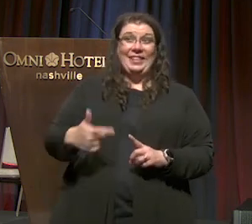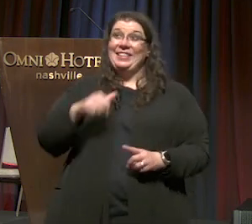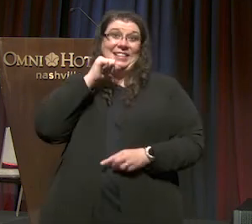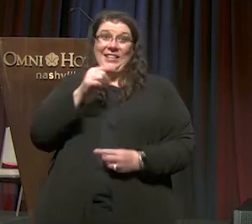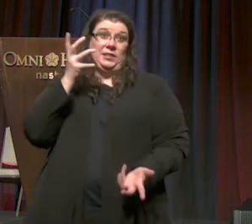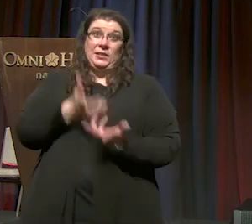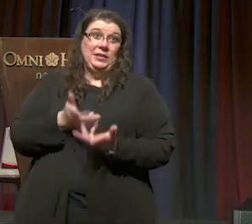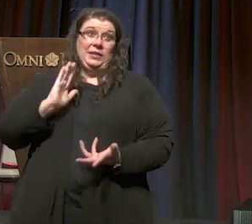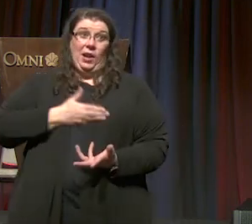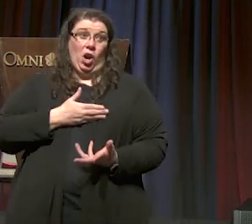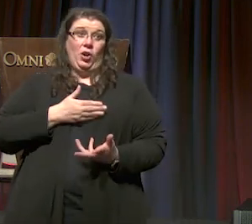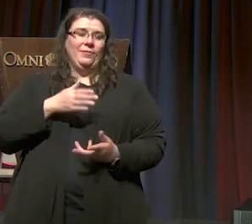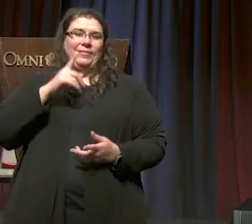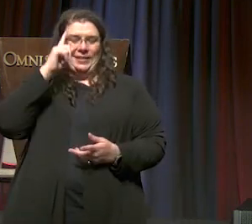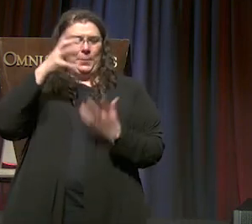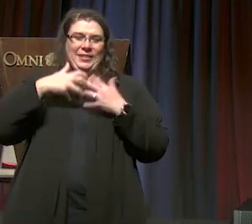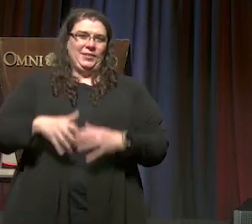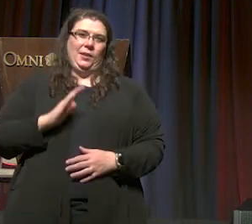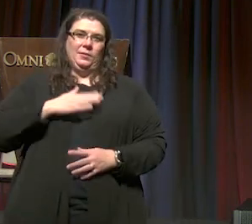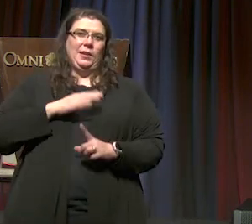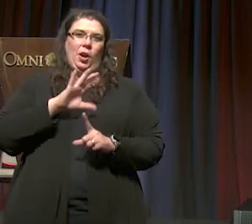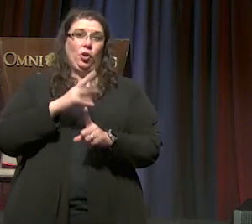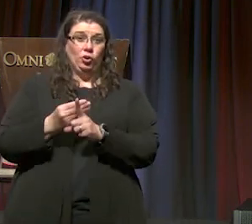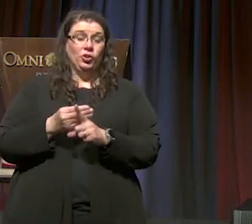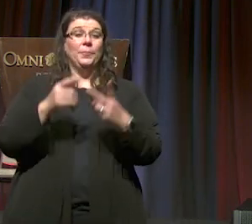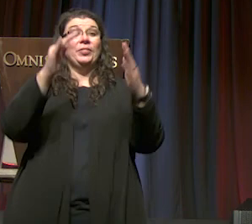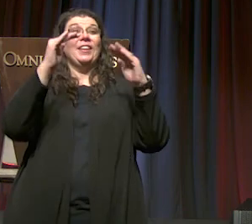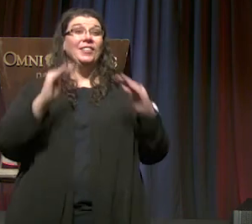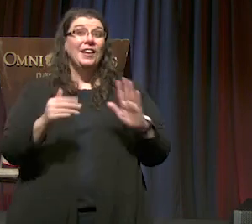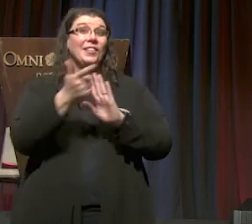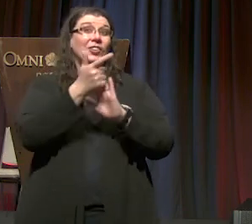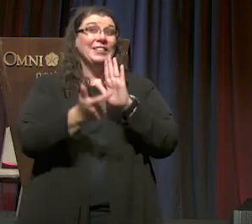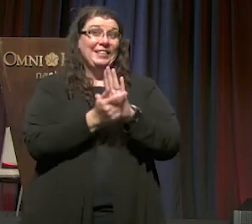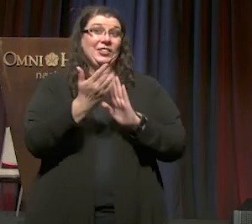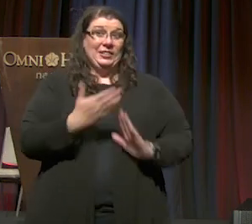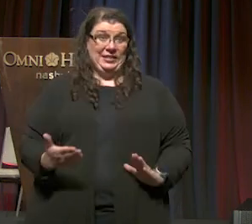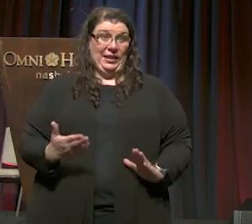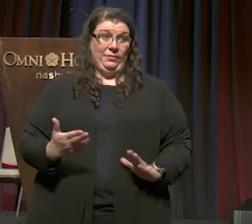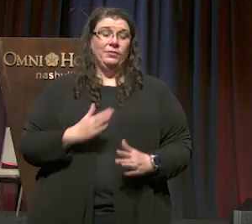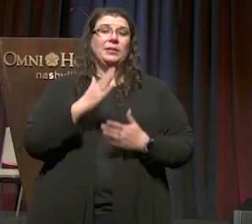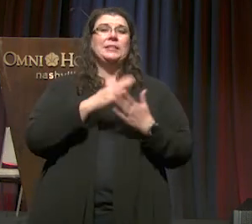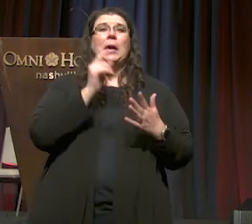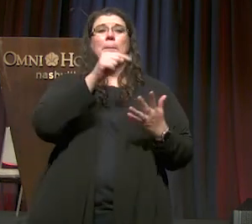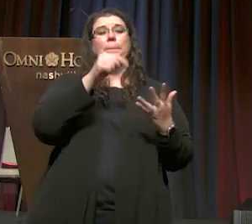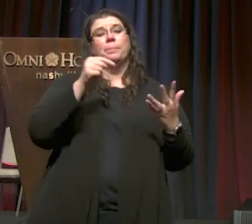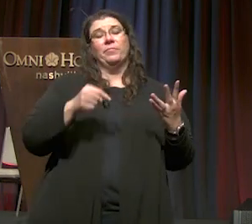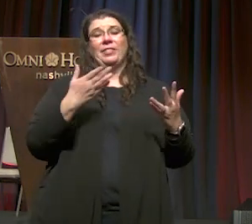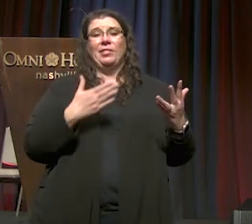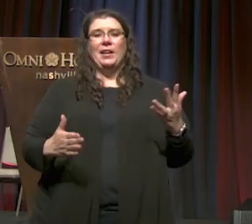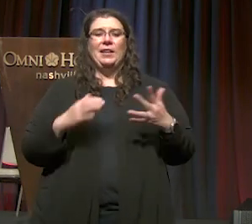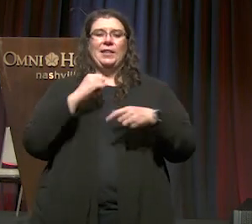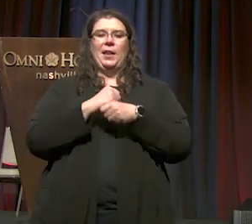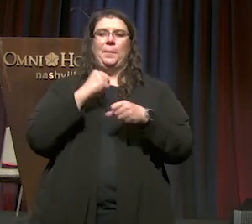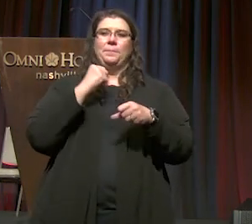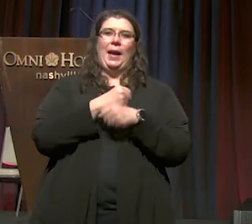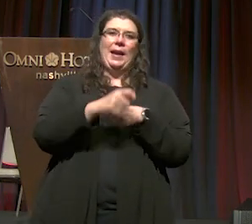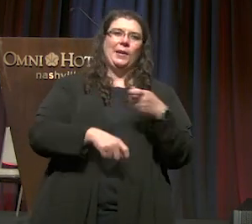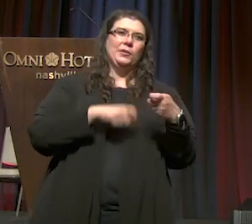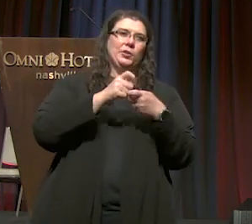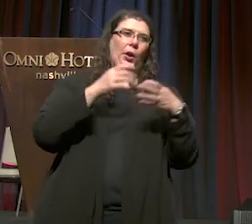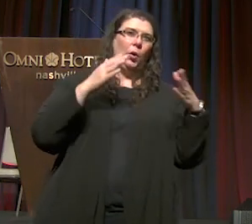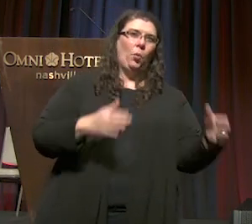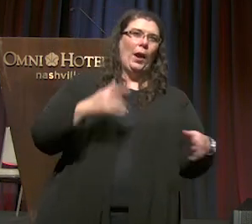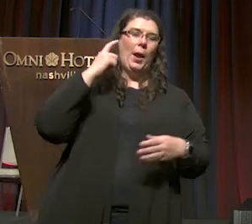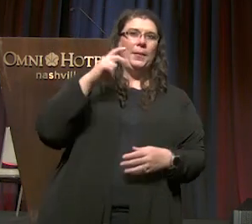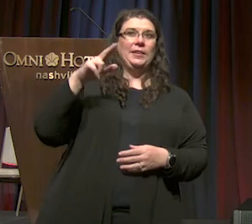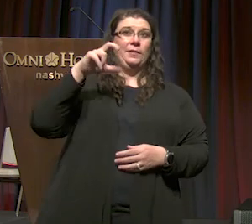culture. Then there's legal stuff, some stuff that has been made a certain way because of